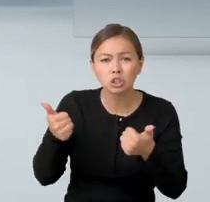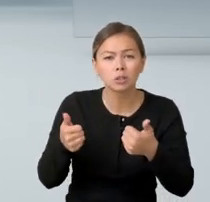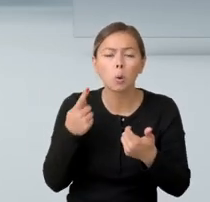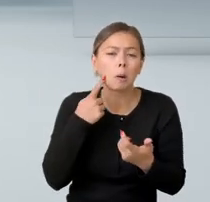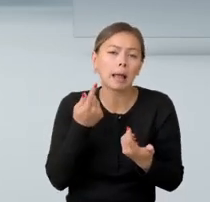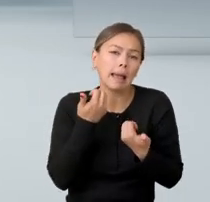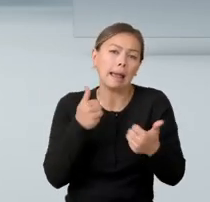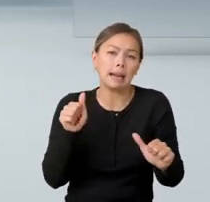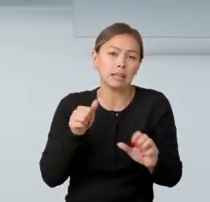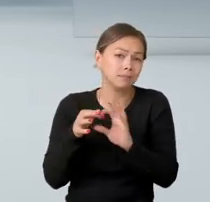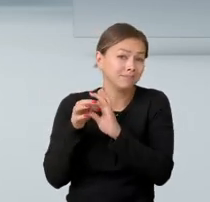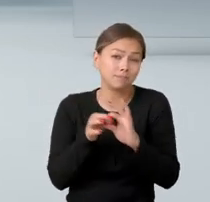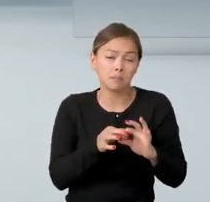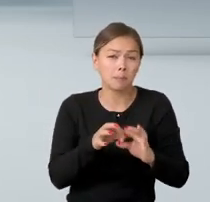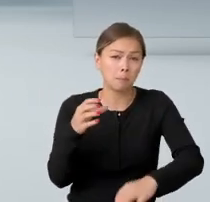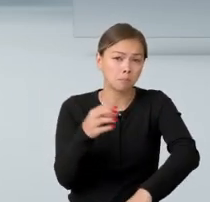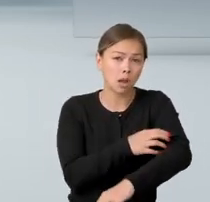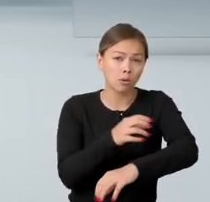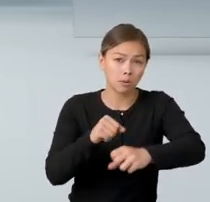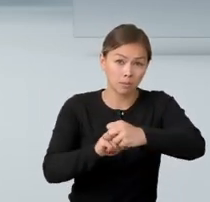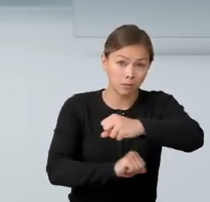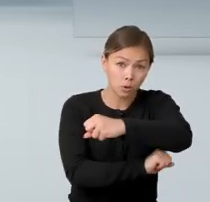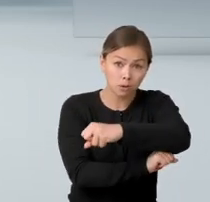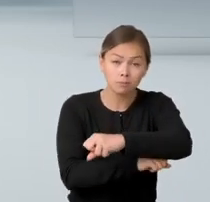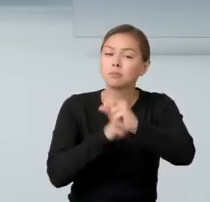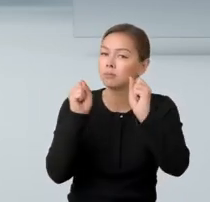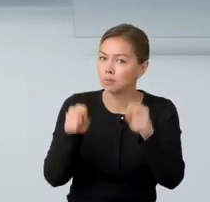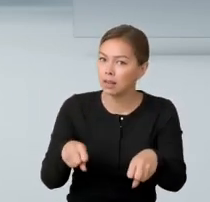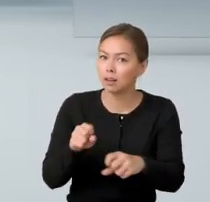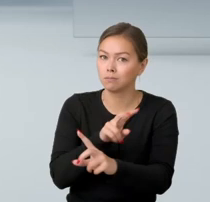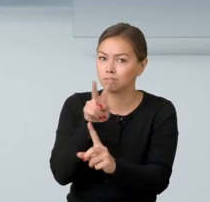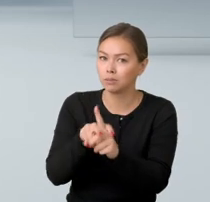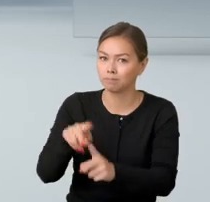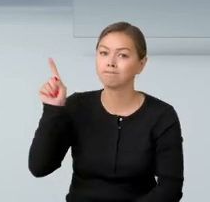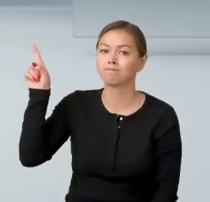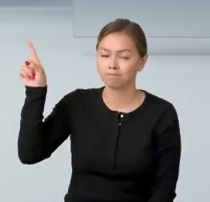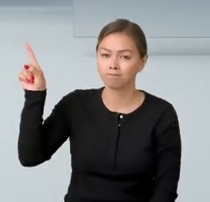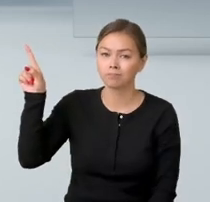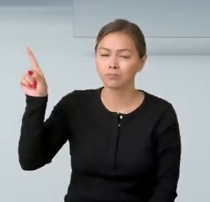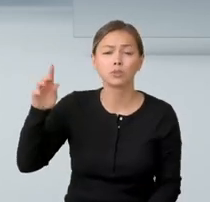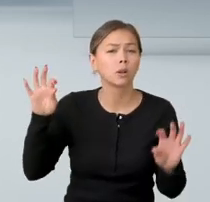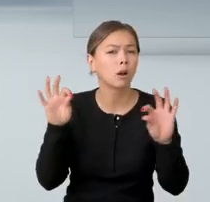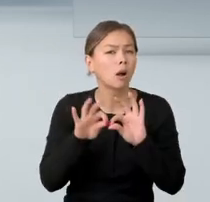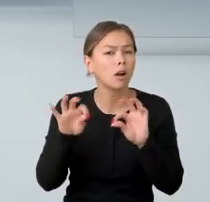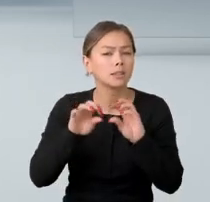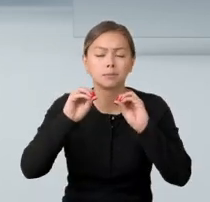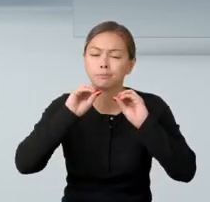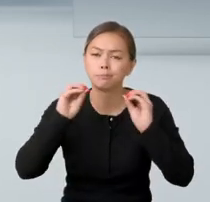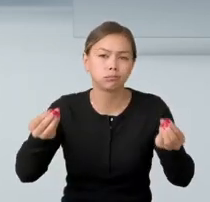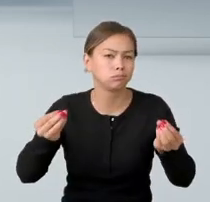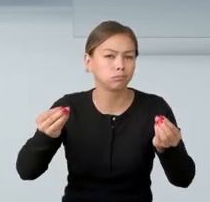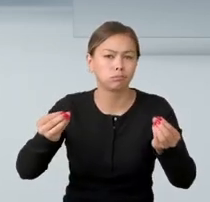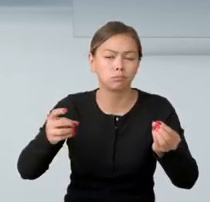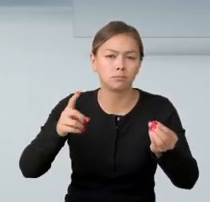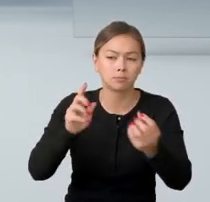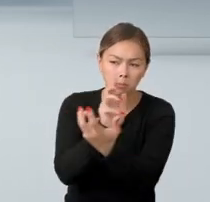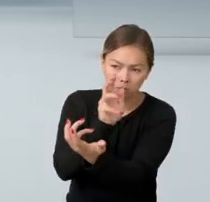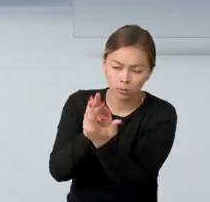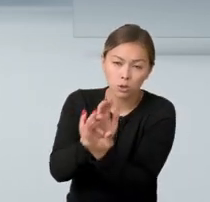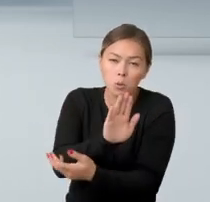activity or initiative you have with Power Platform you can use this smart Consulting at zero